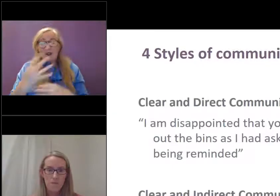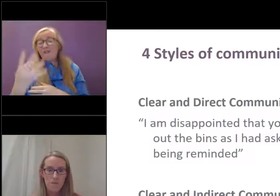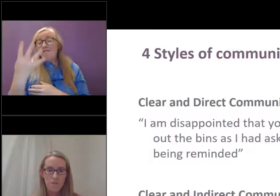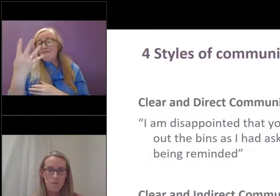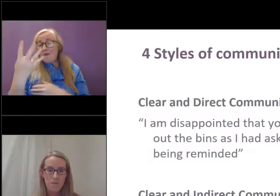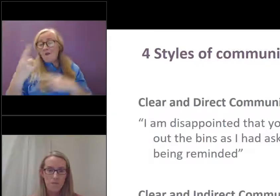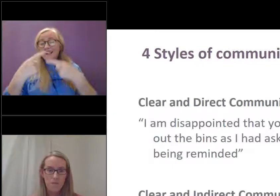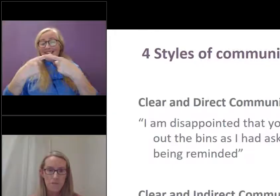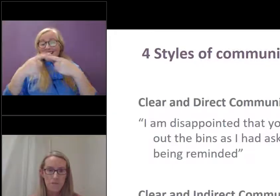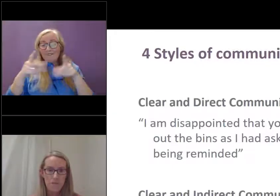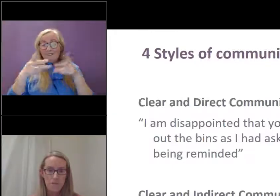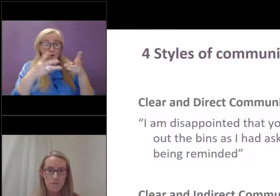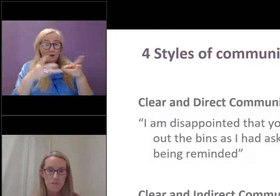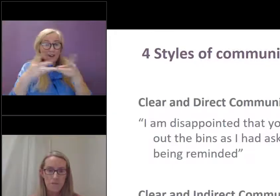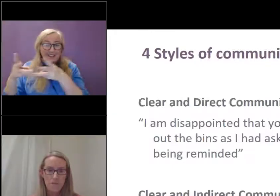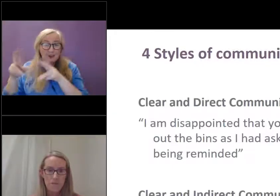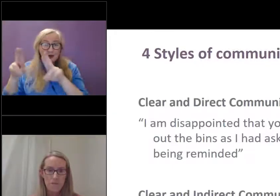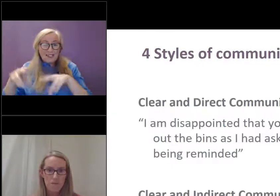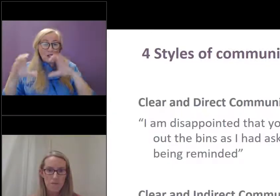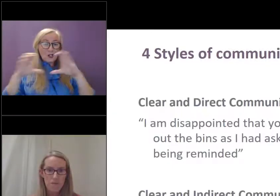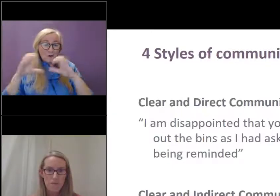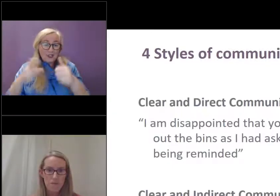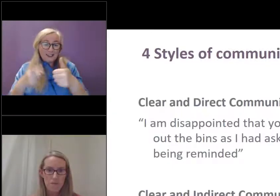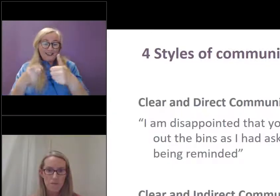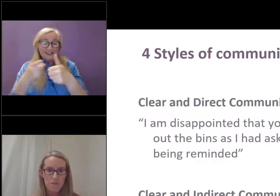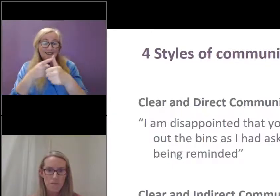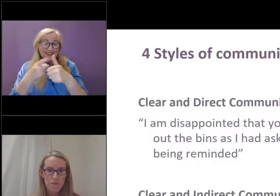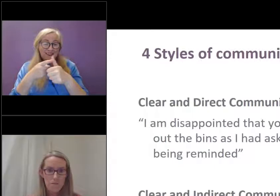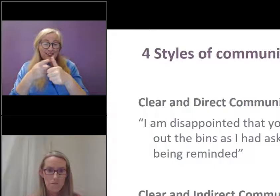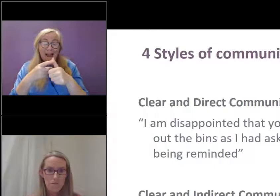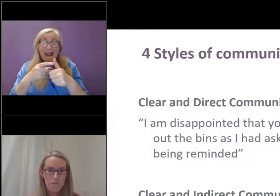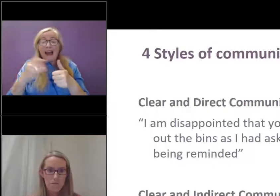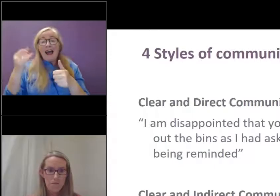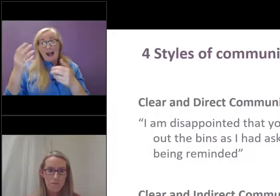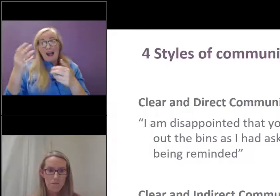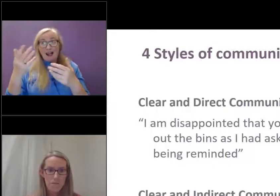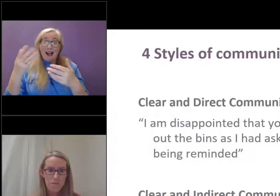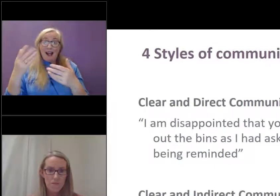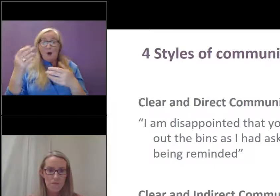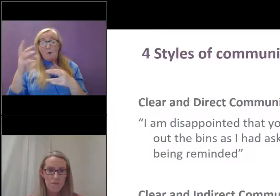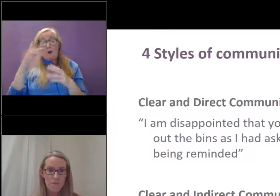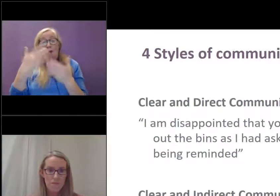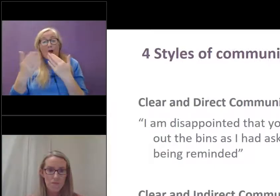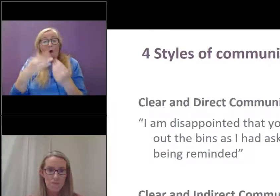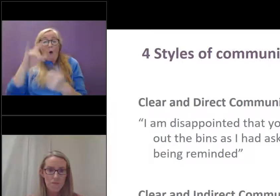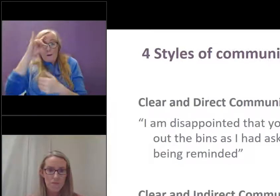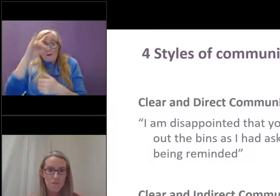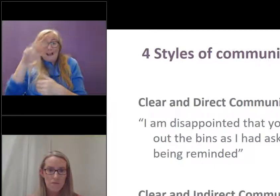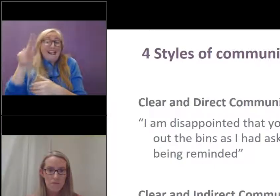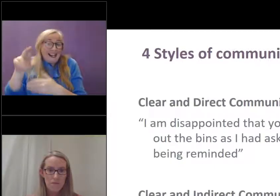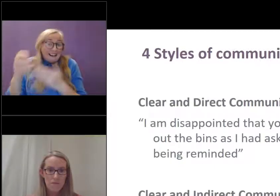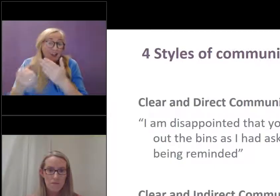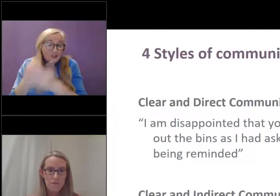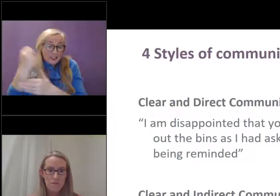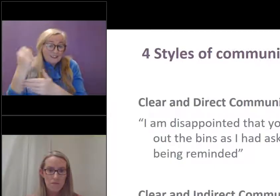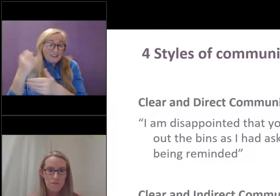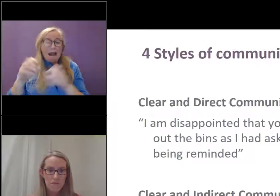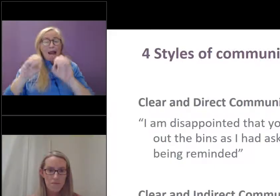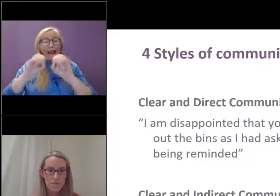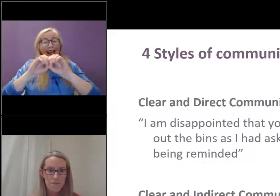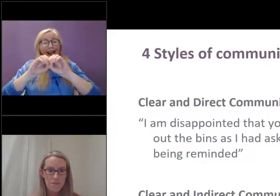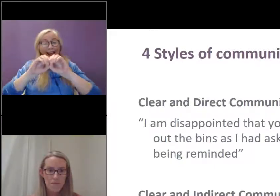of communication, and one would be the ideal, what we'd hope to achieve all the time, but that idea of clear and